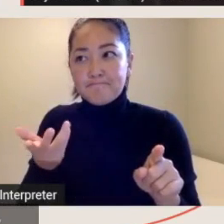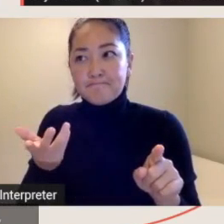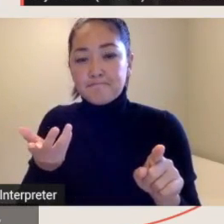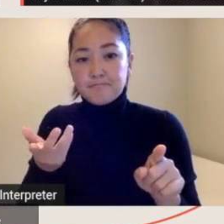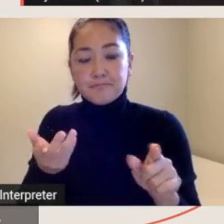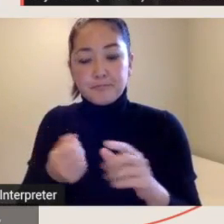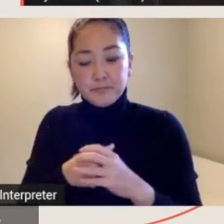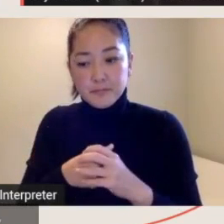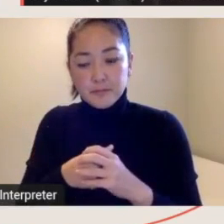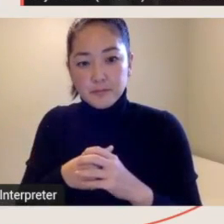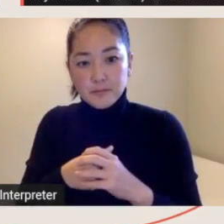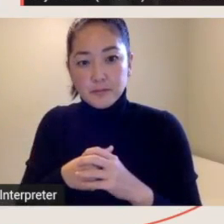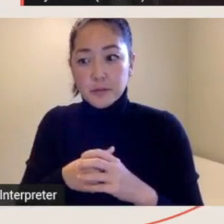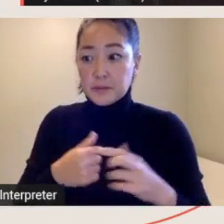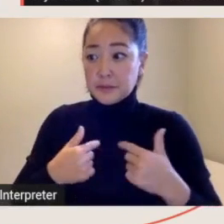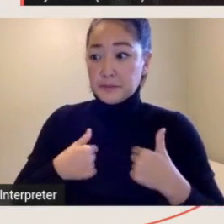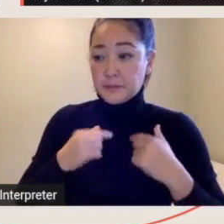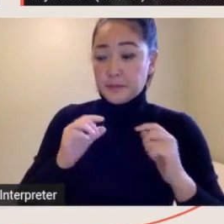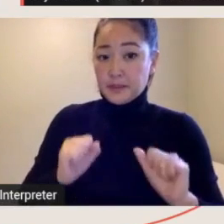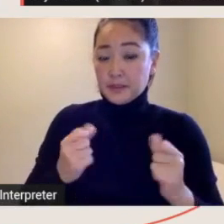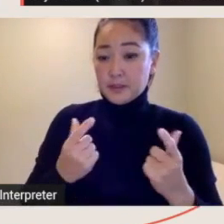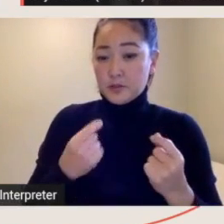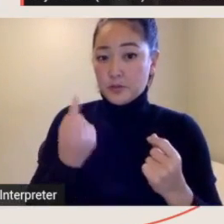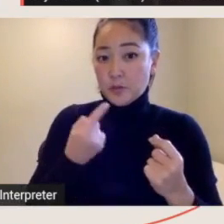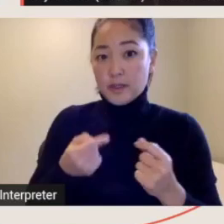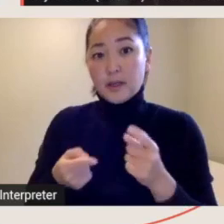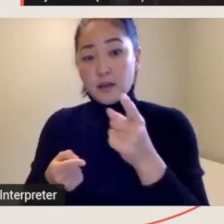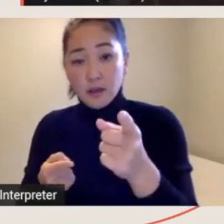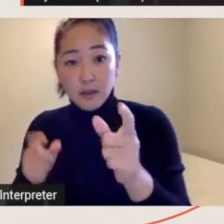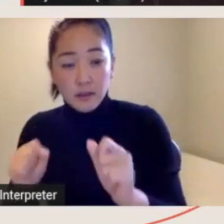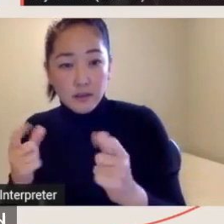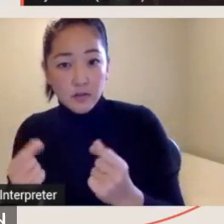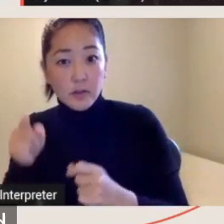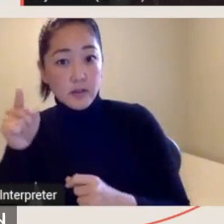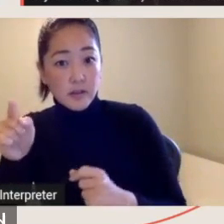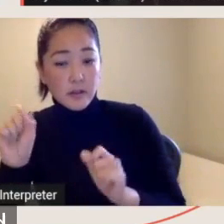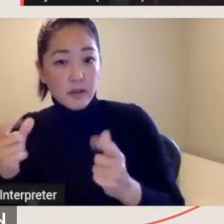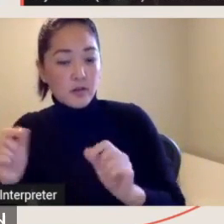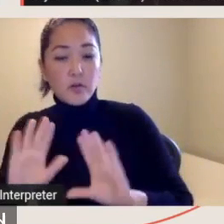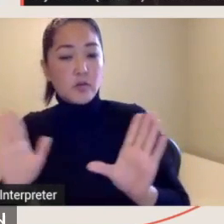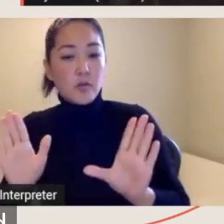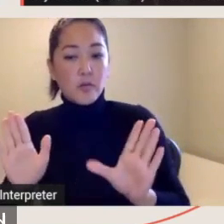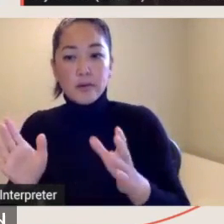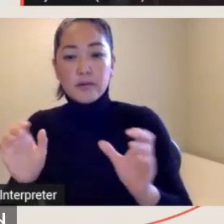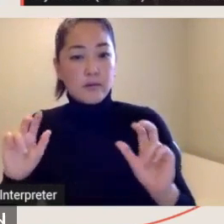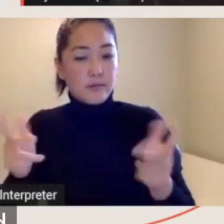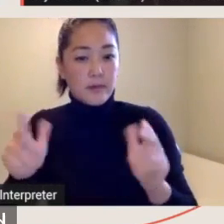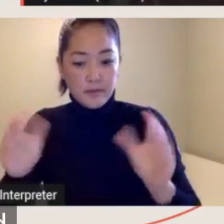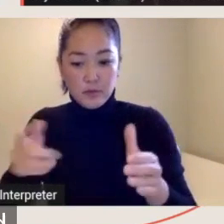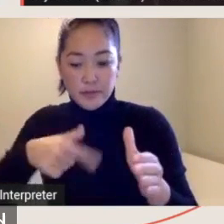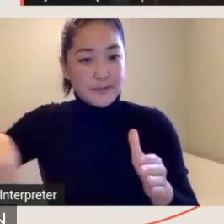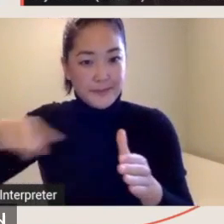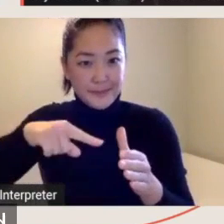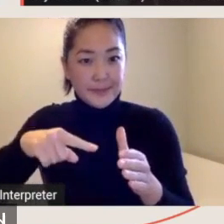something that only I could do, or only Isabella, or only Aria. We would discuss it, and